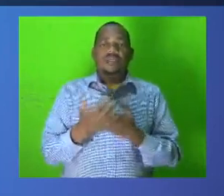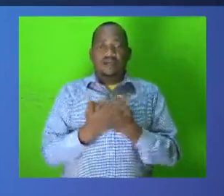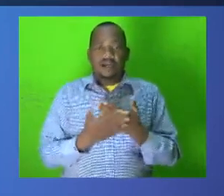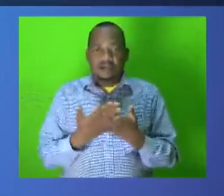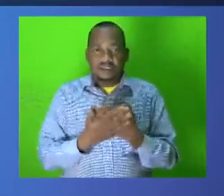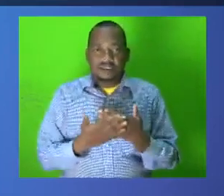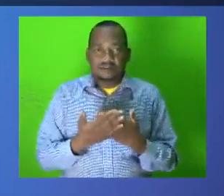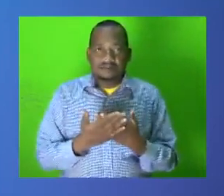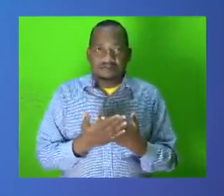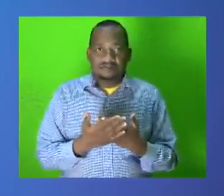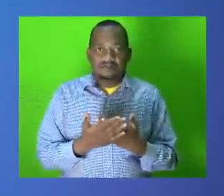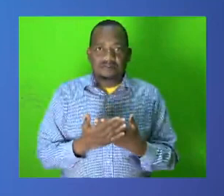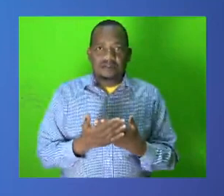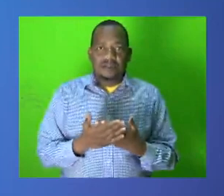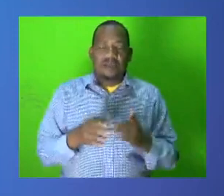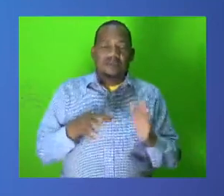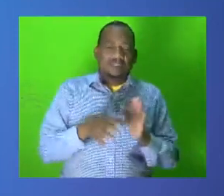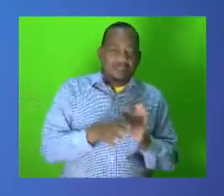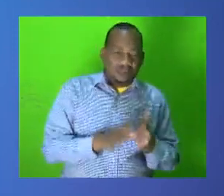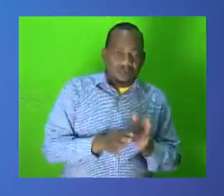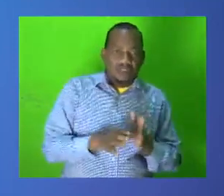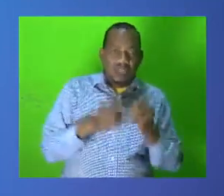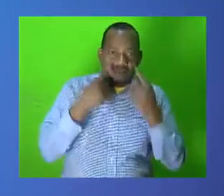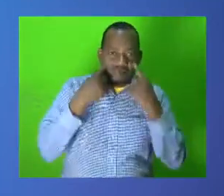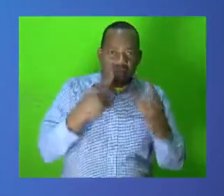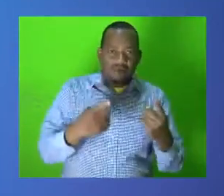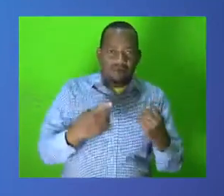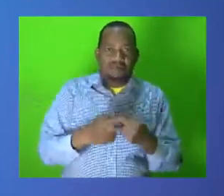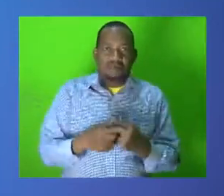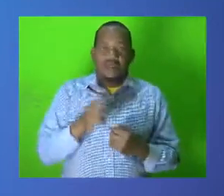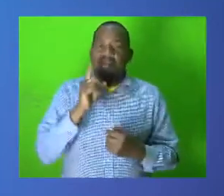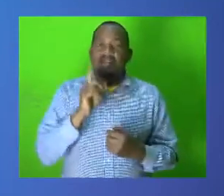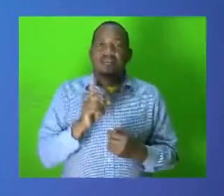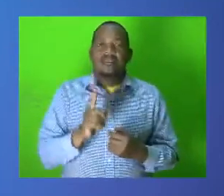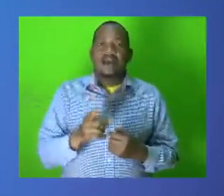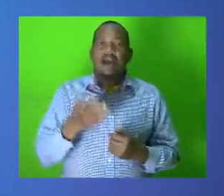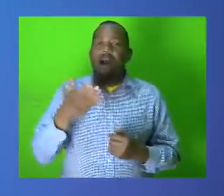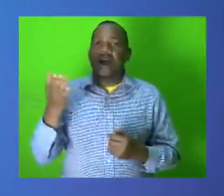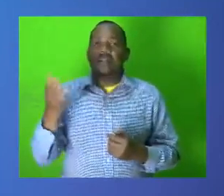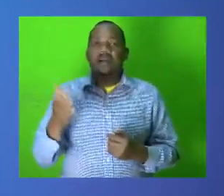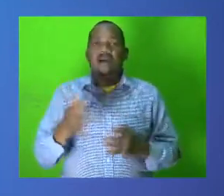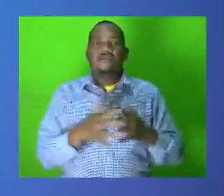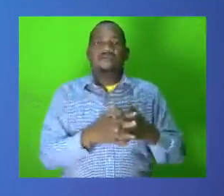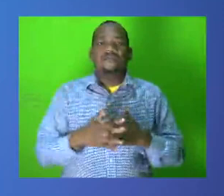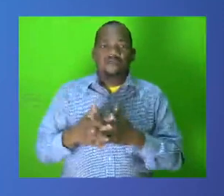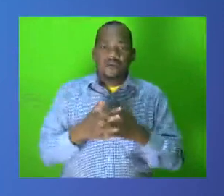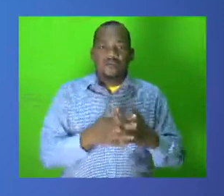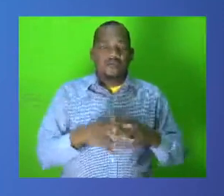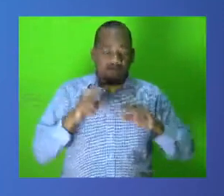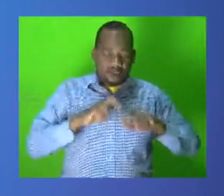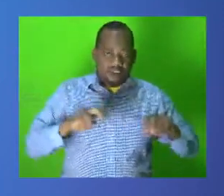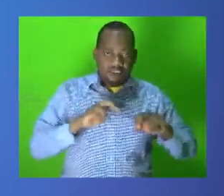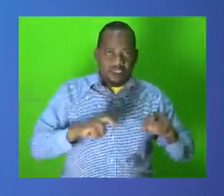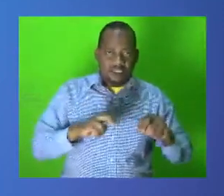countries. My dear students and viewers, there are other forms of researches